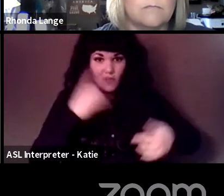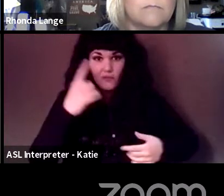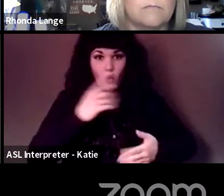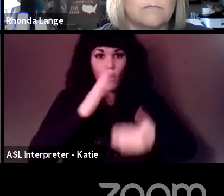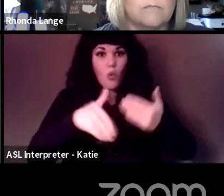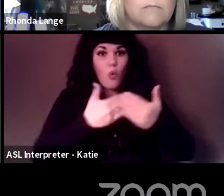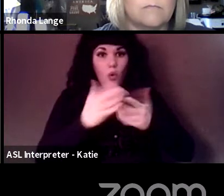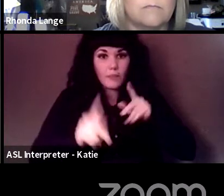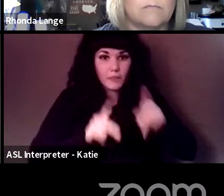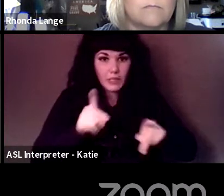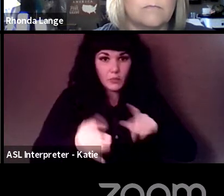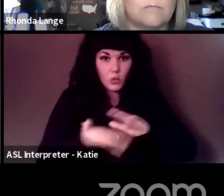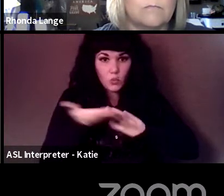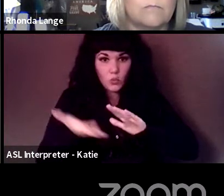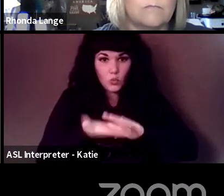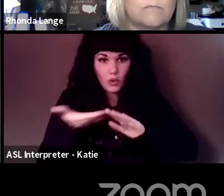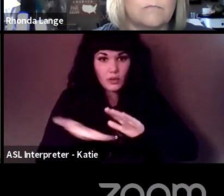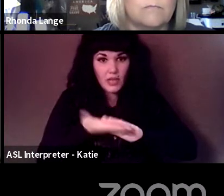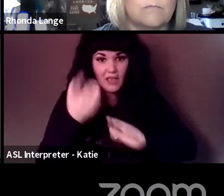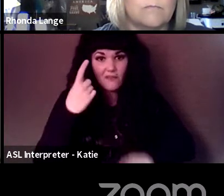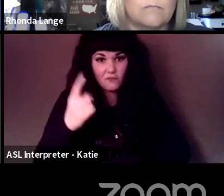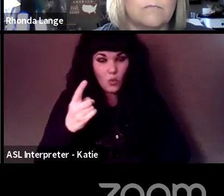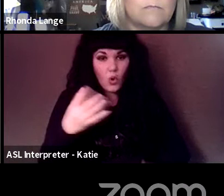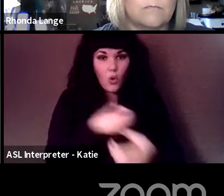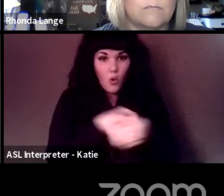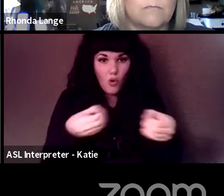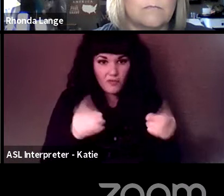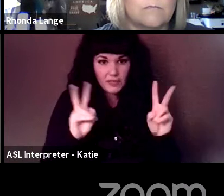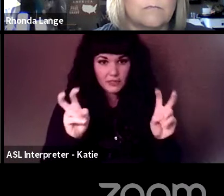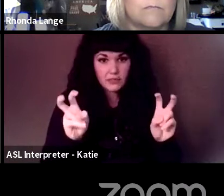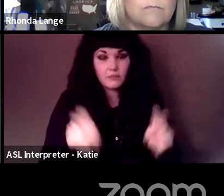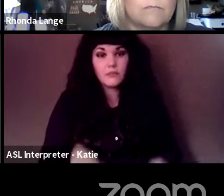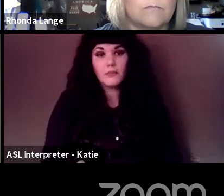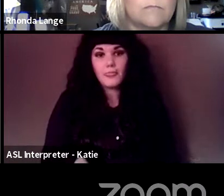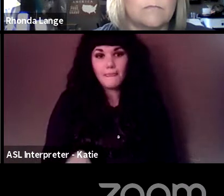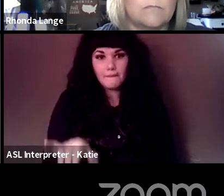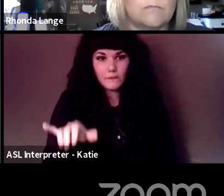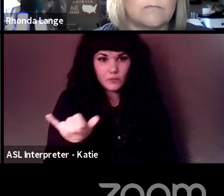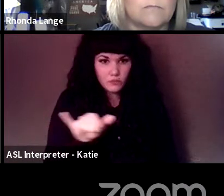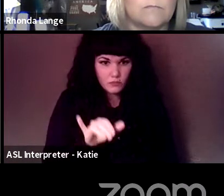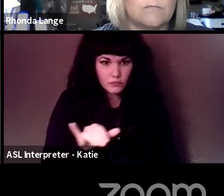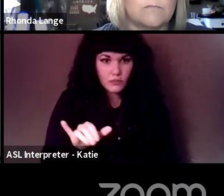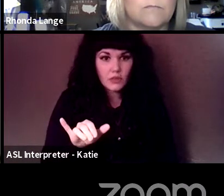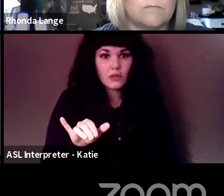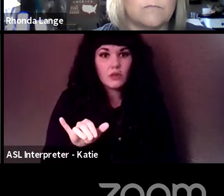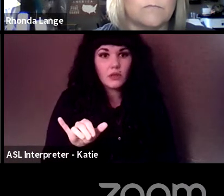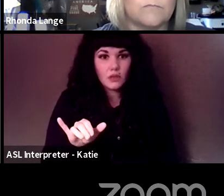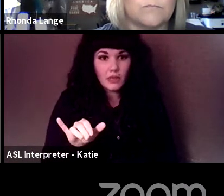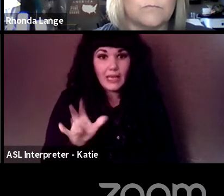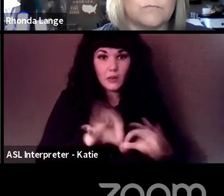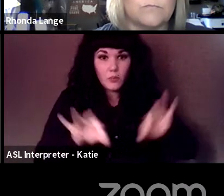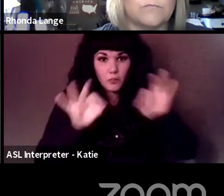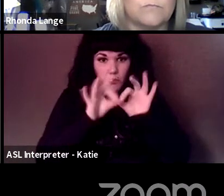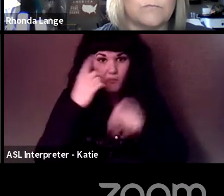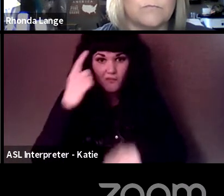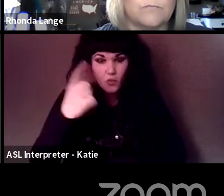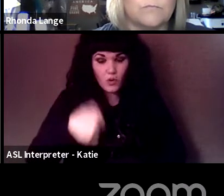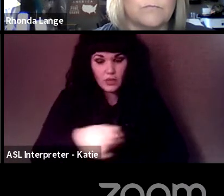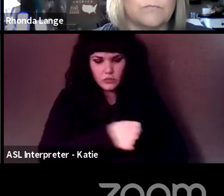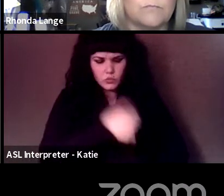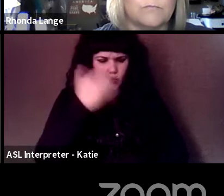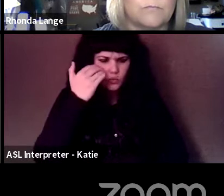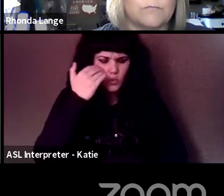office, as people do rely upon your effort to know which district and which map and how